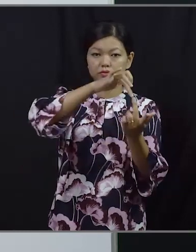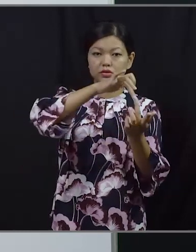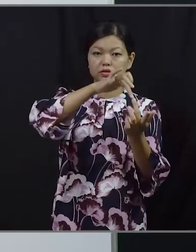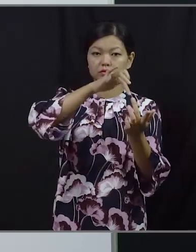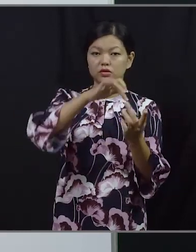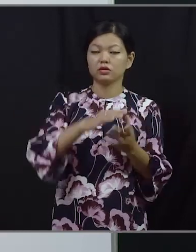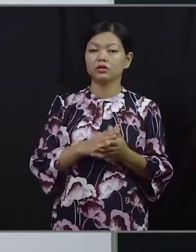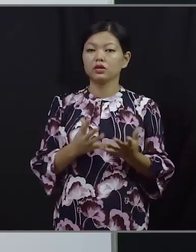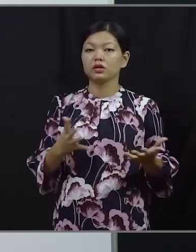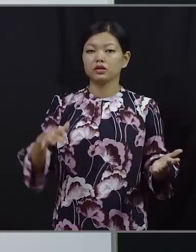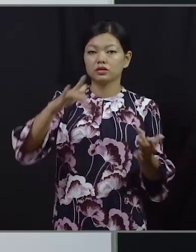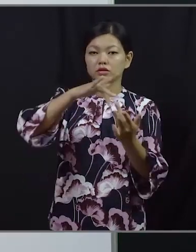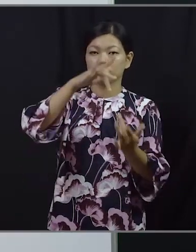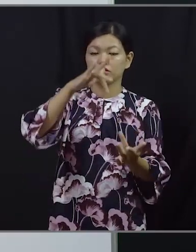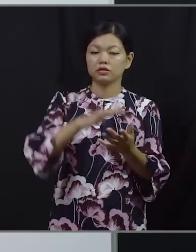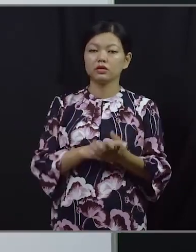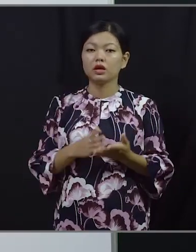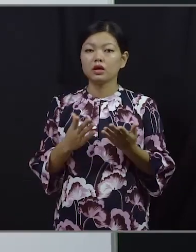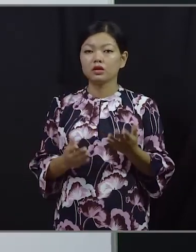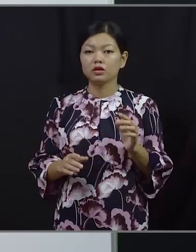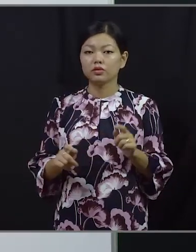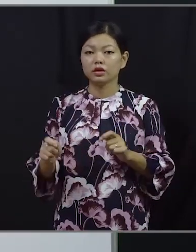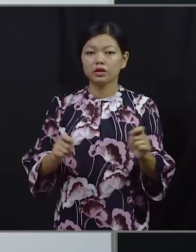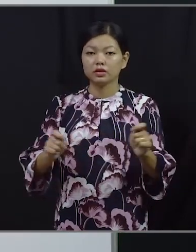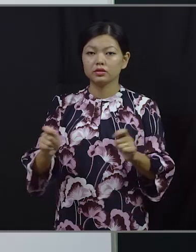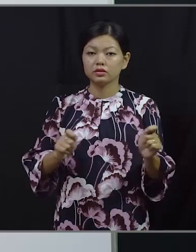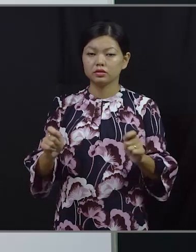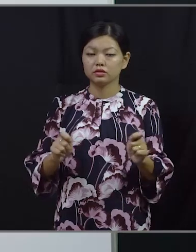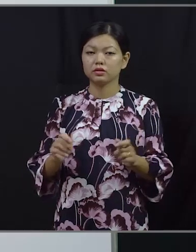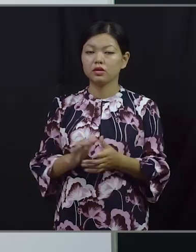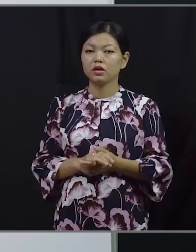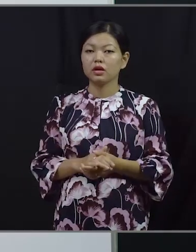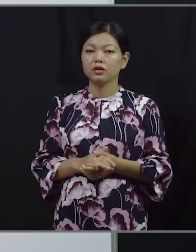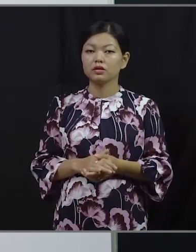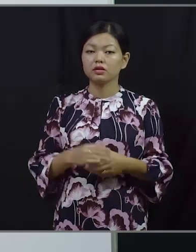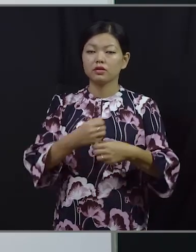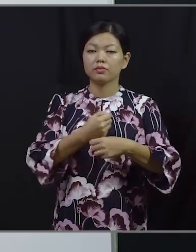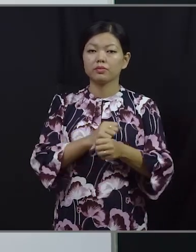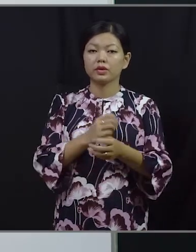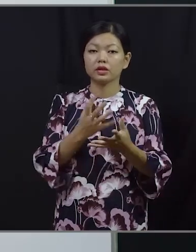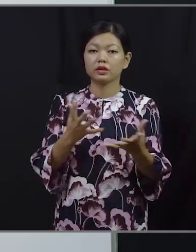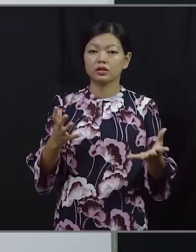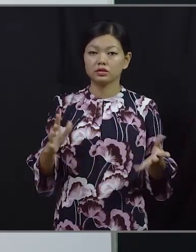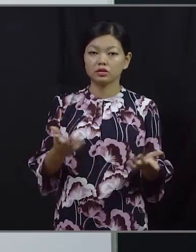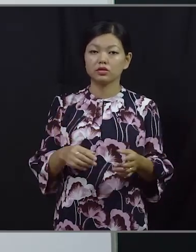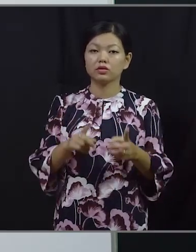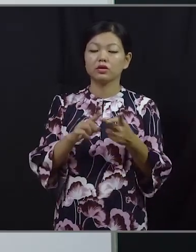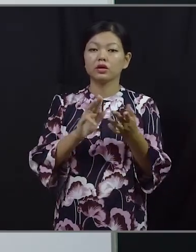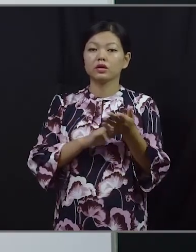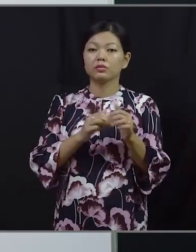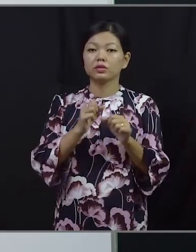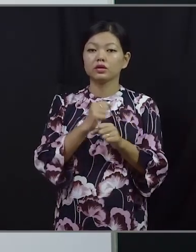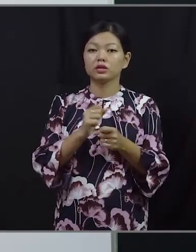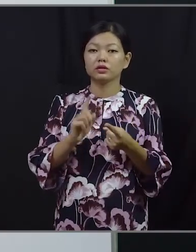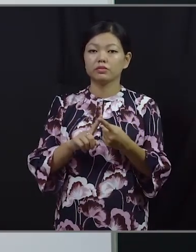we adjusted the object in such a way that image will form at least distance of distinct vision. Okay, so